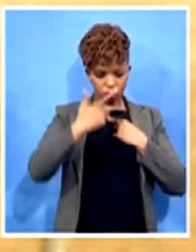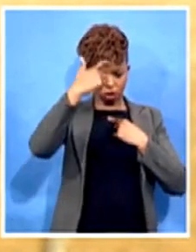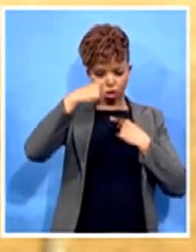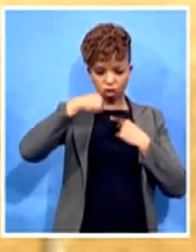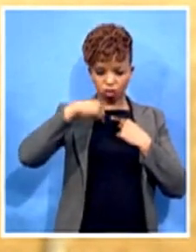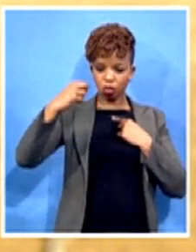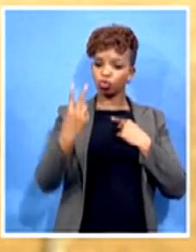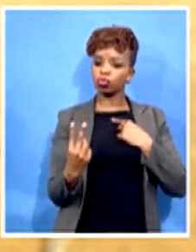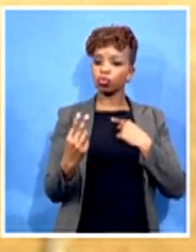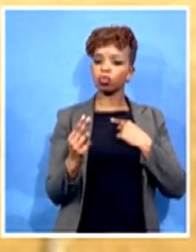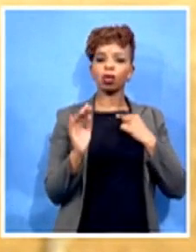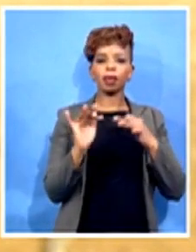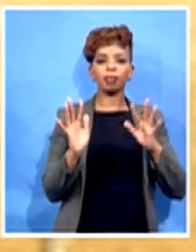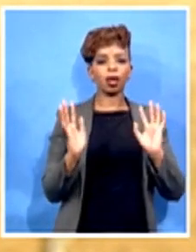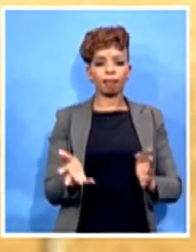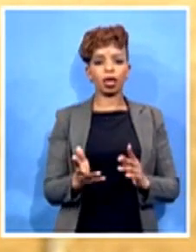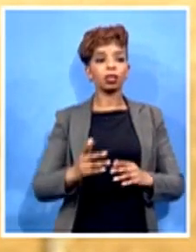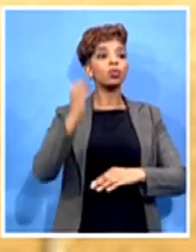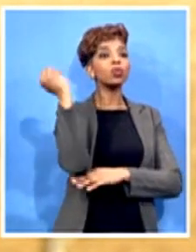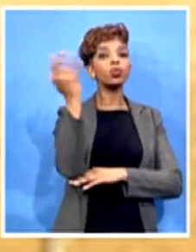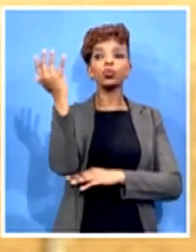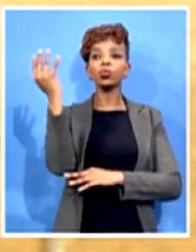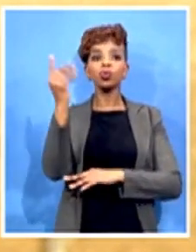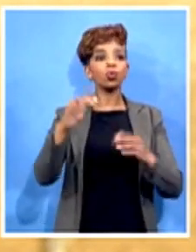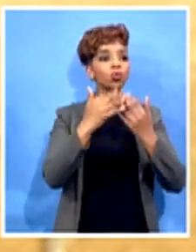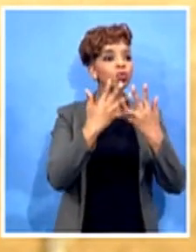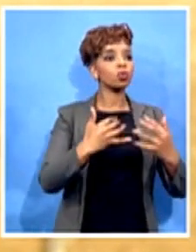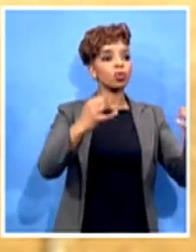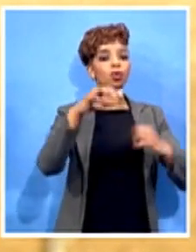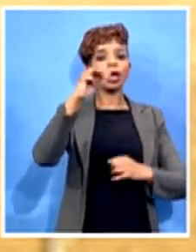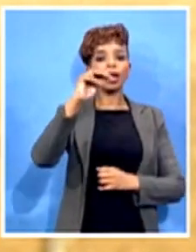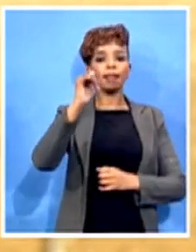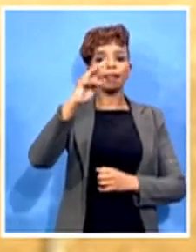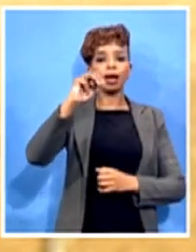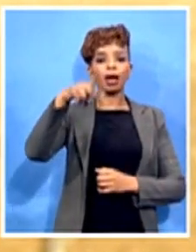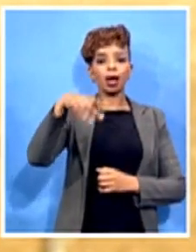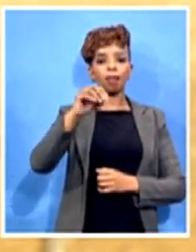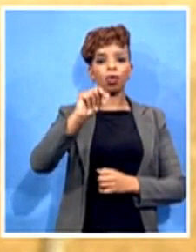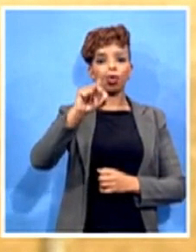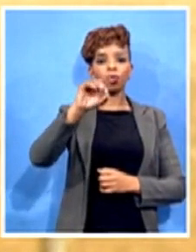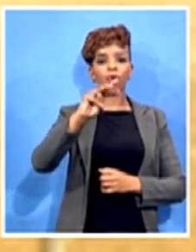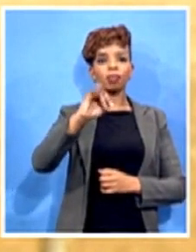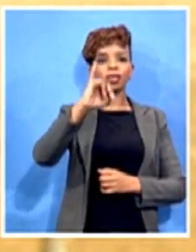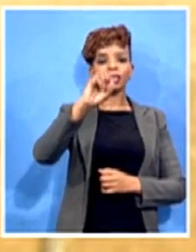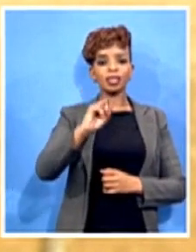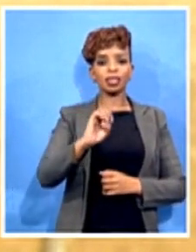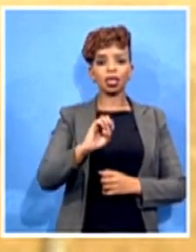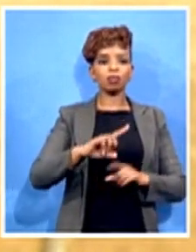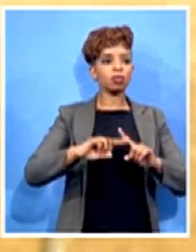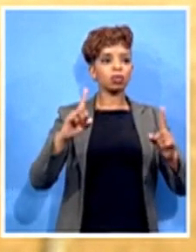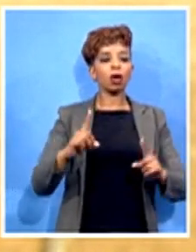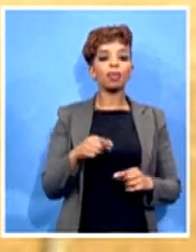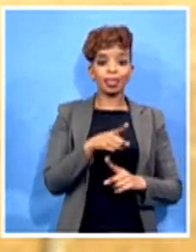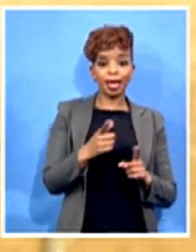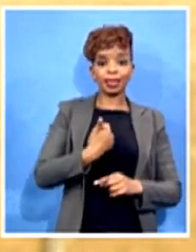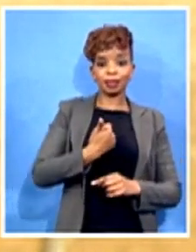they reduced him, and they even said it themselves, that they reduced him to a commoner, and they vowed that he will die a commoner.